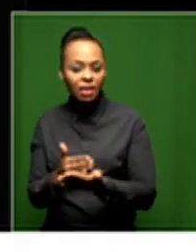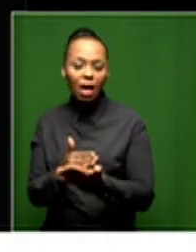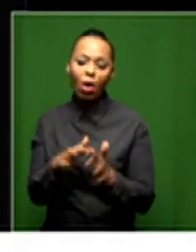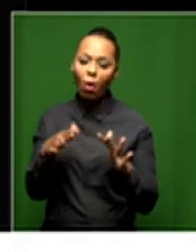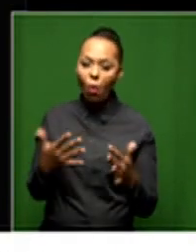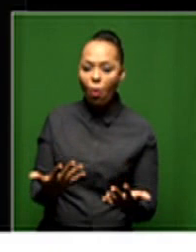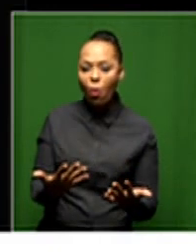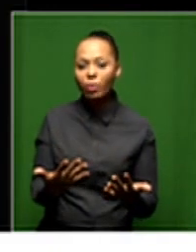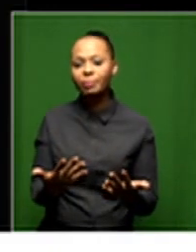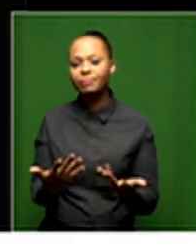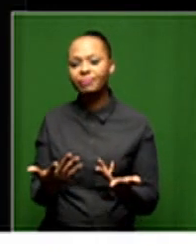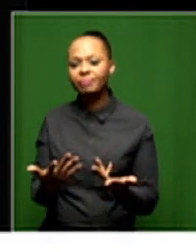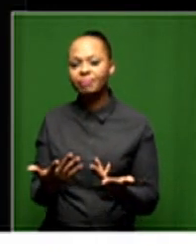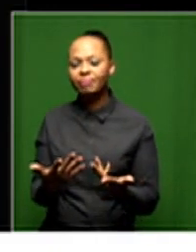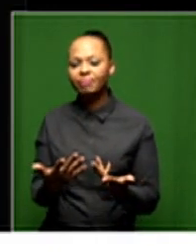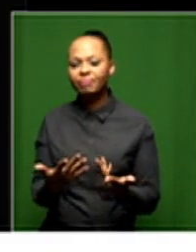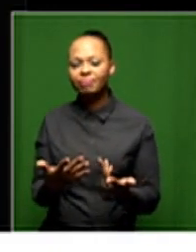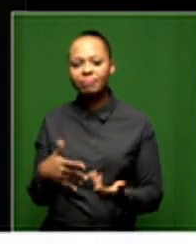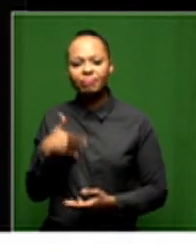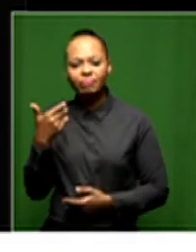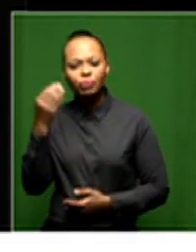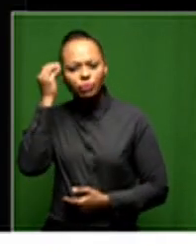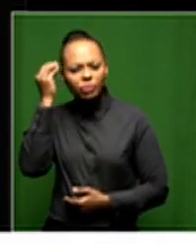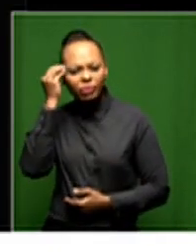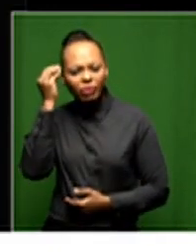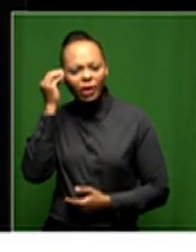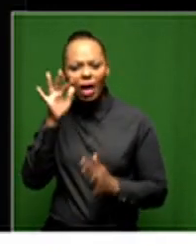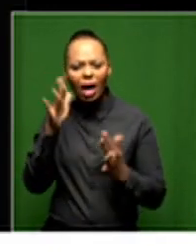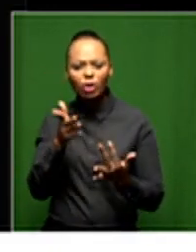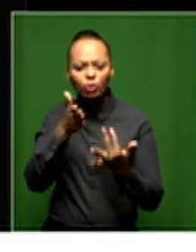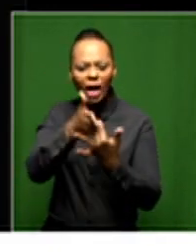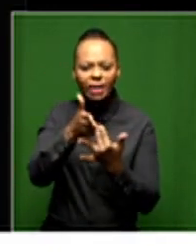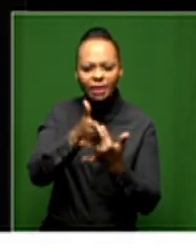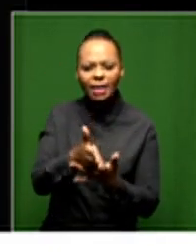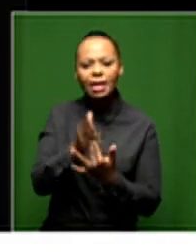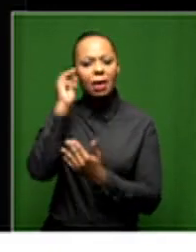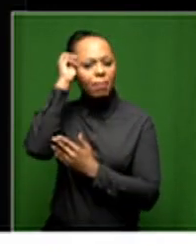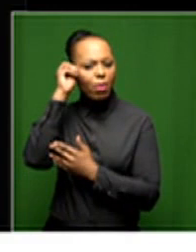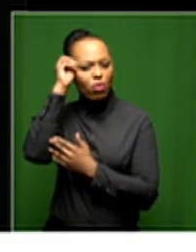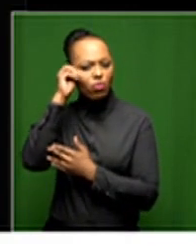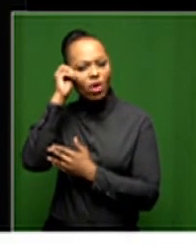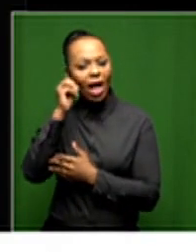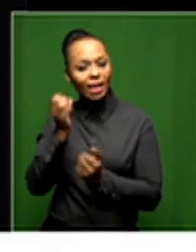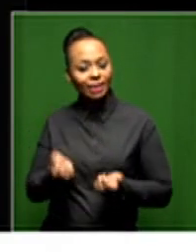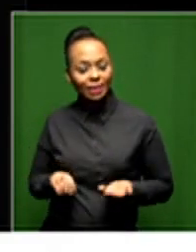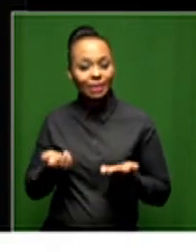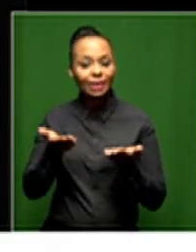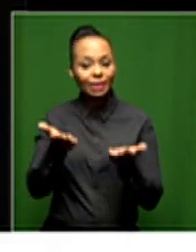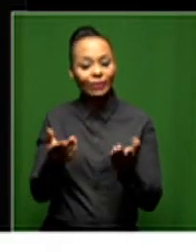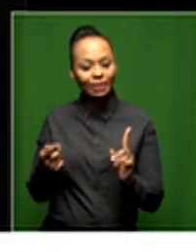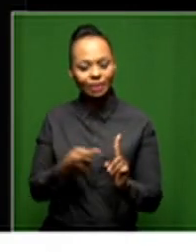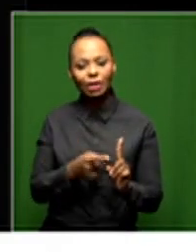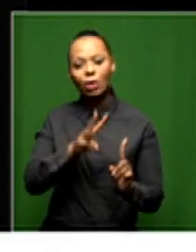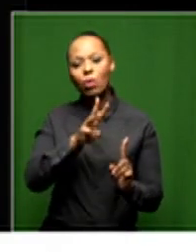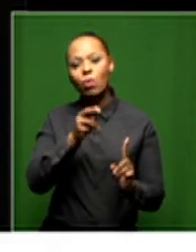this, the details of how to access the link to the memorial of Wandi Nzimande